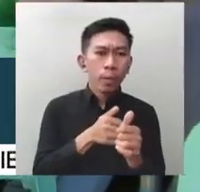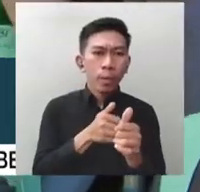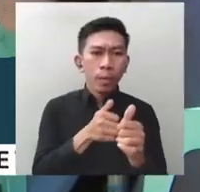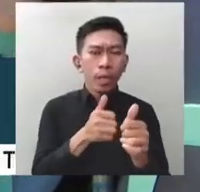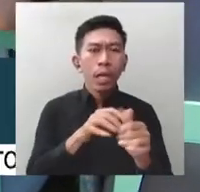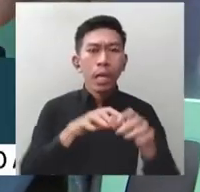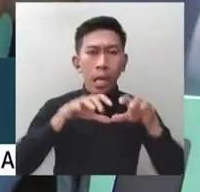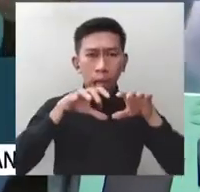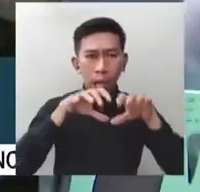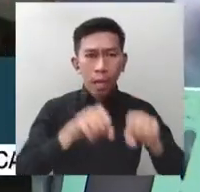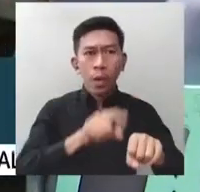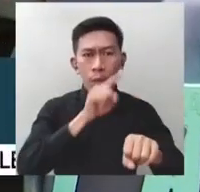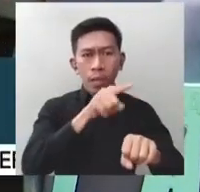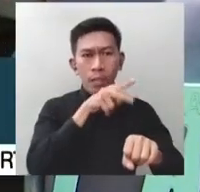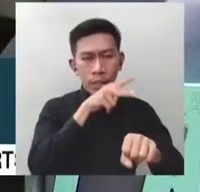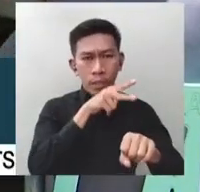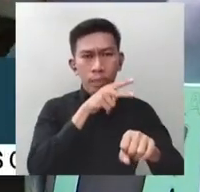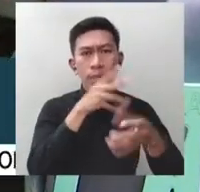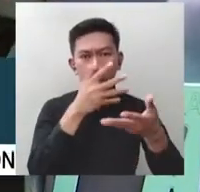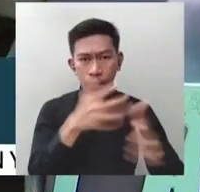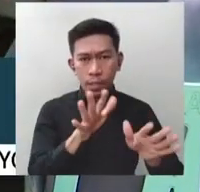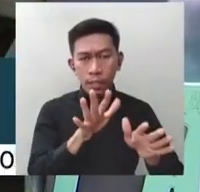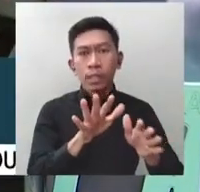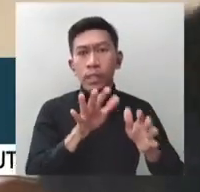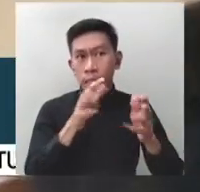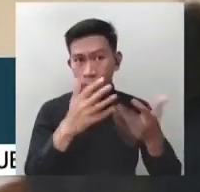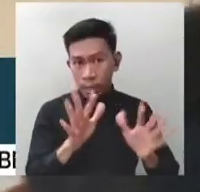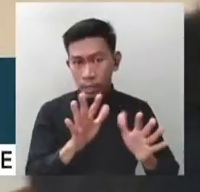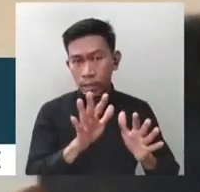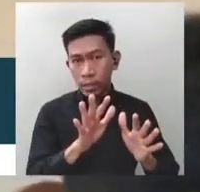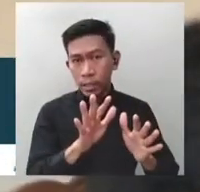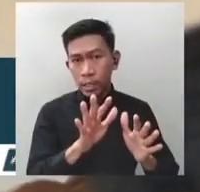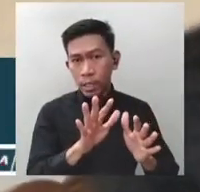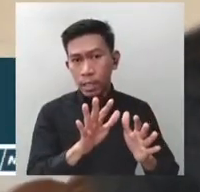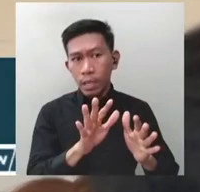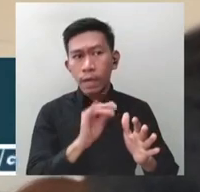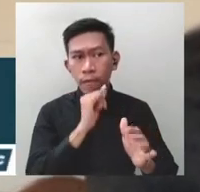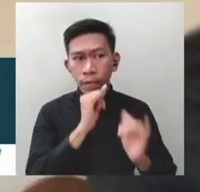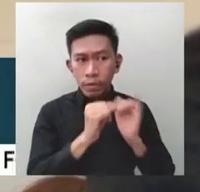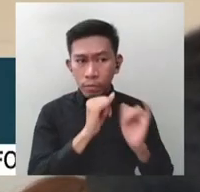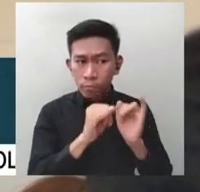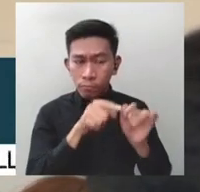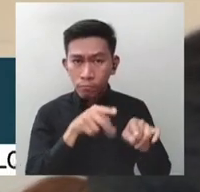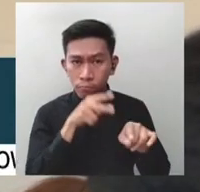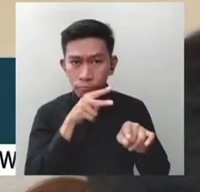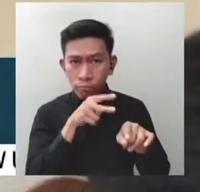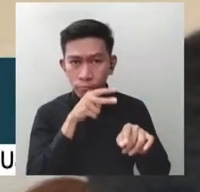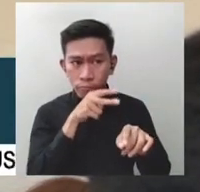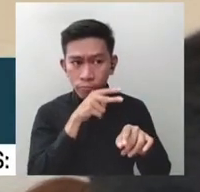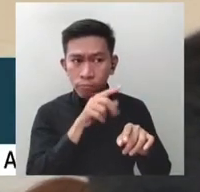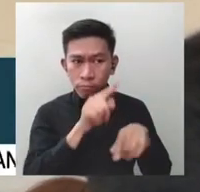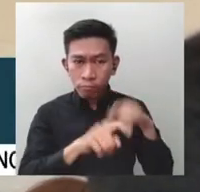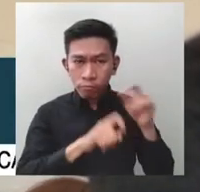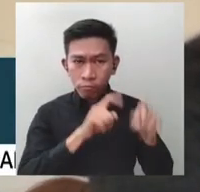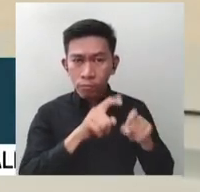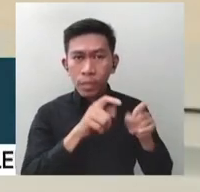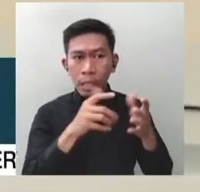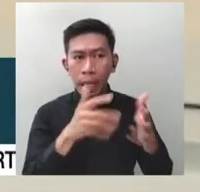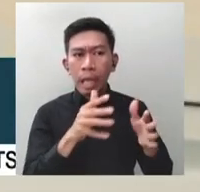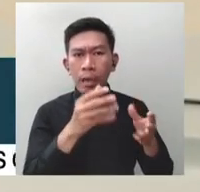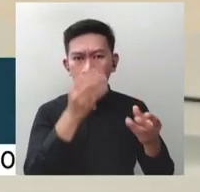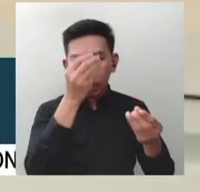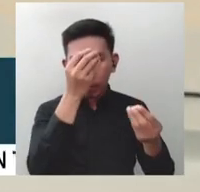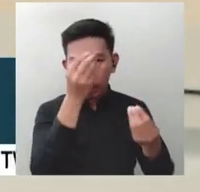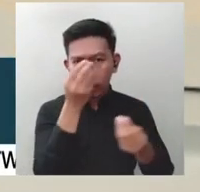one suspect. And after conducting interview with the arrested suspect, they received information based on witnesses' account